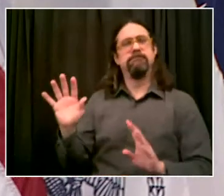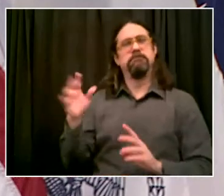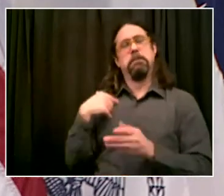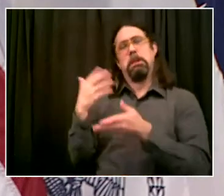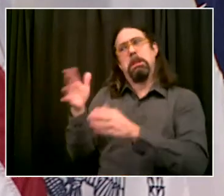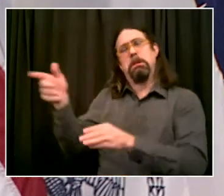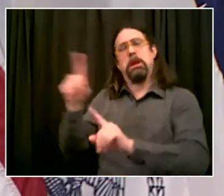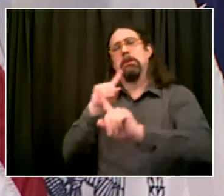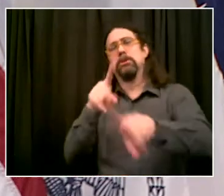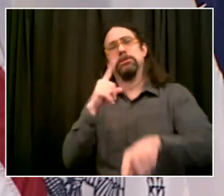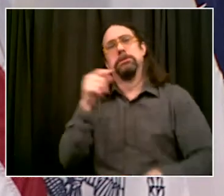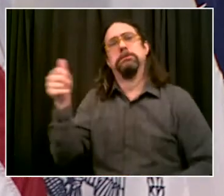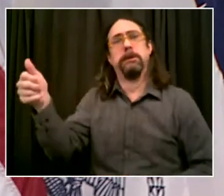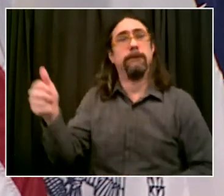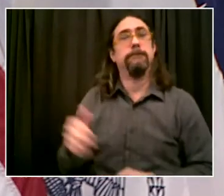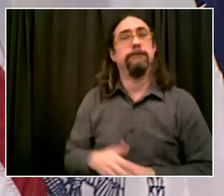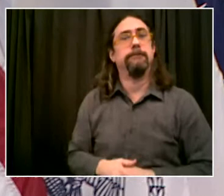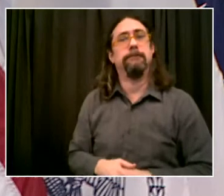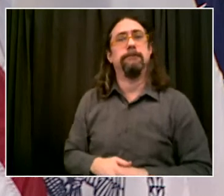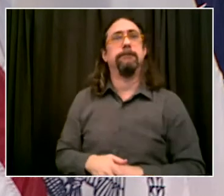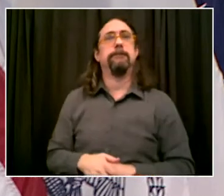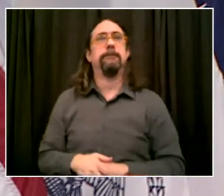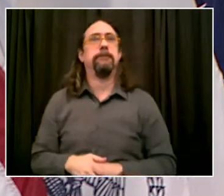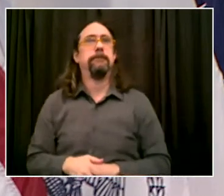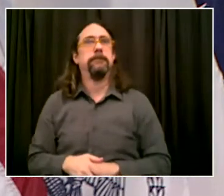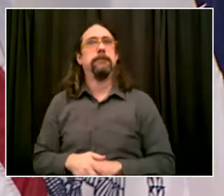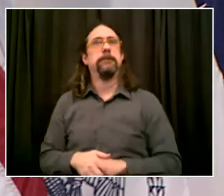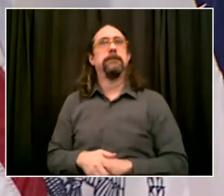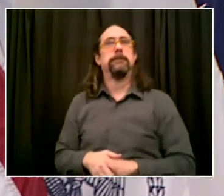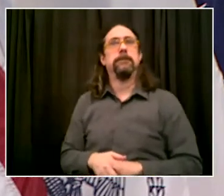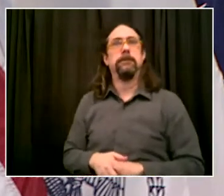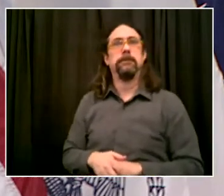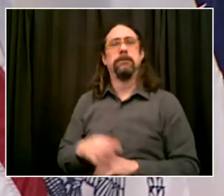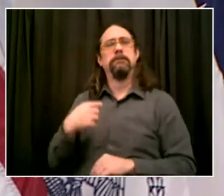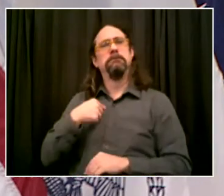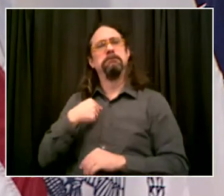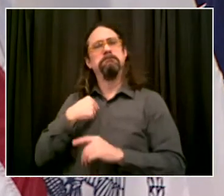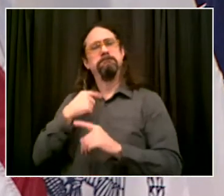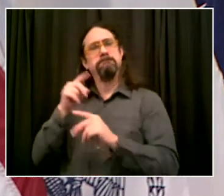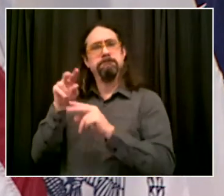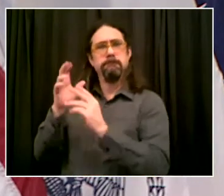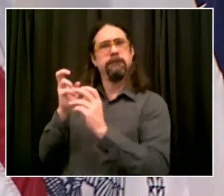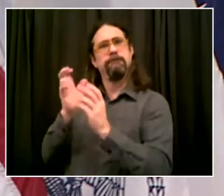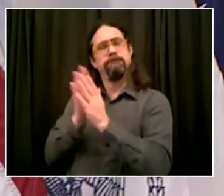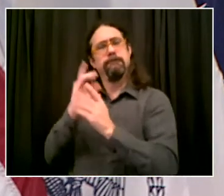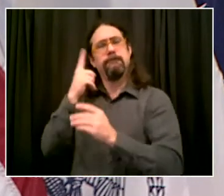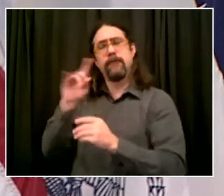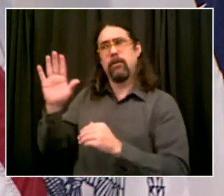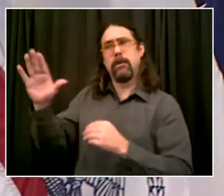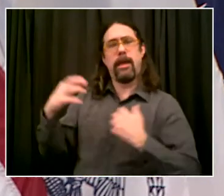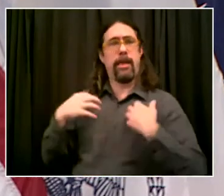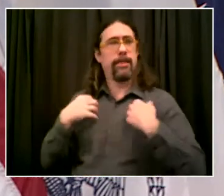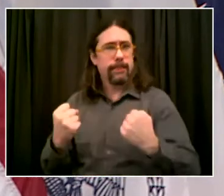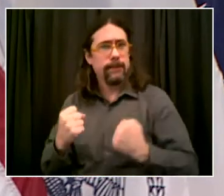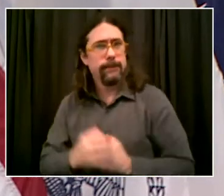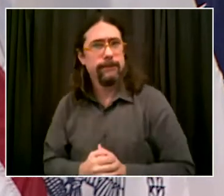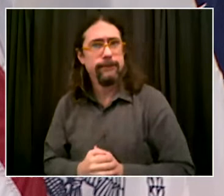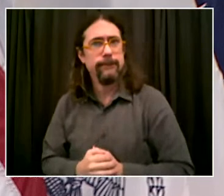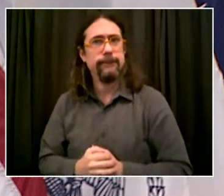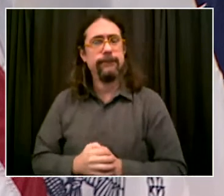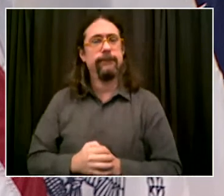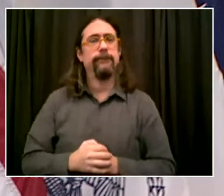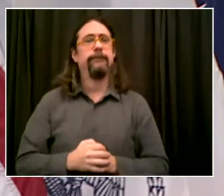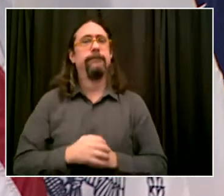whether or not the city has been adequately testing for corona variants. Do you have any information about that? Let me turn back to